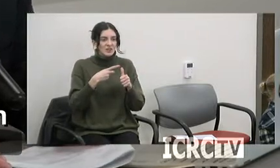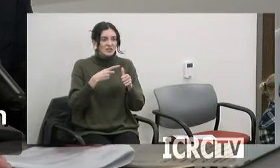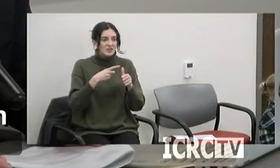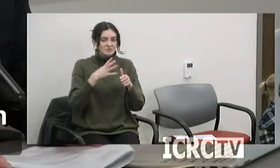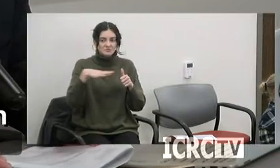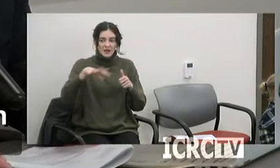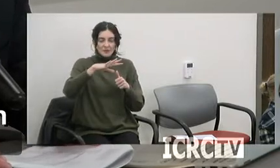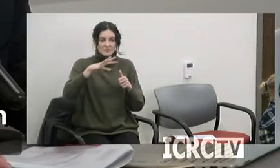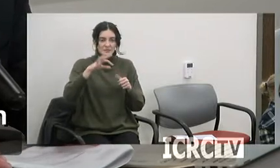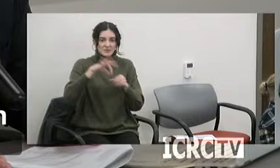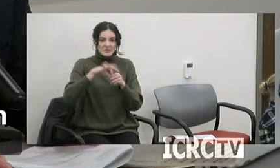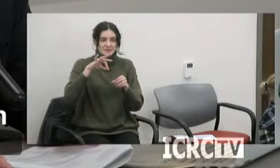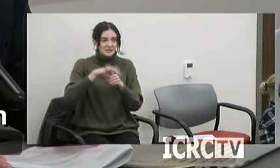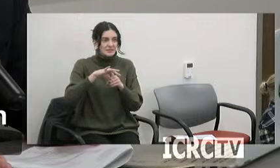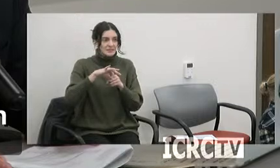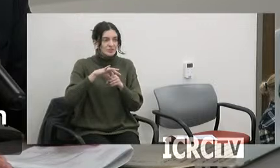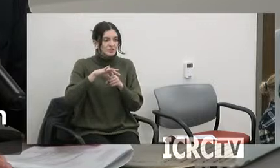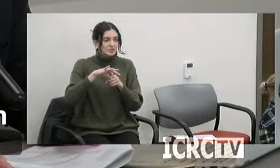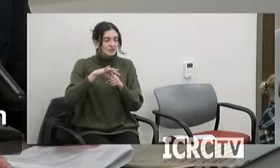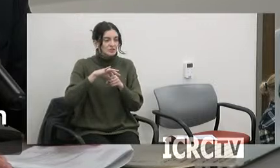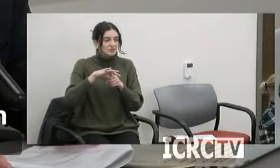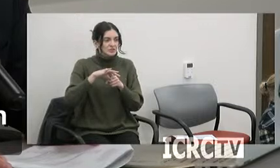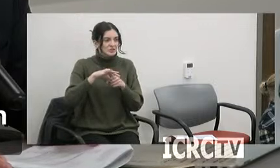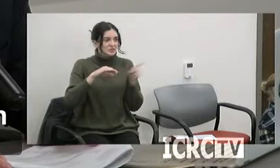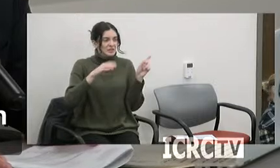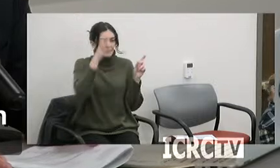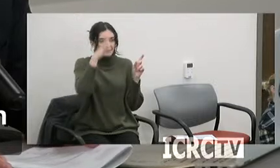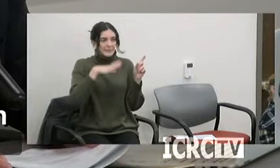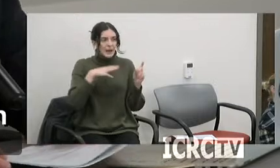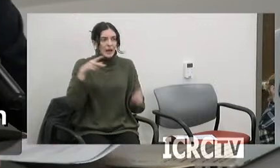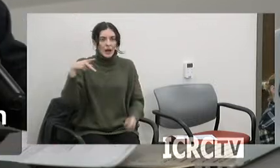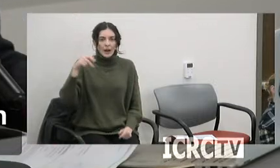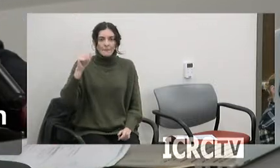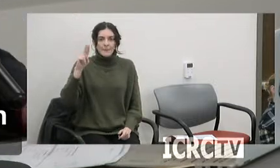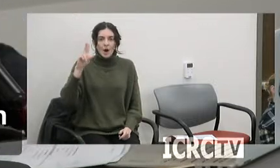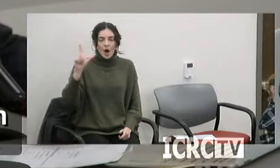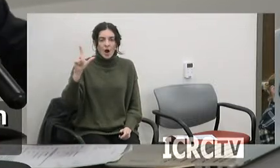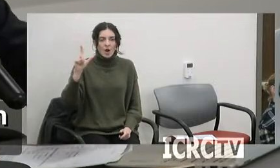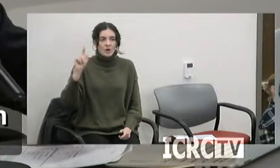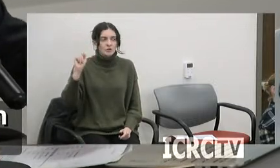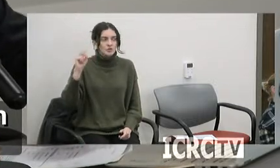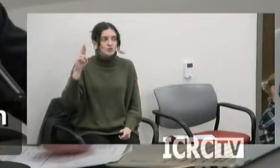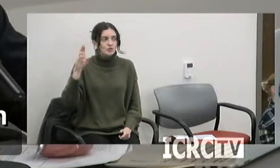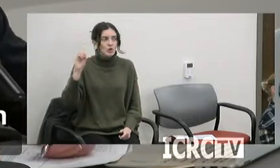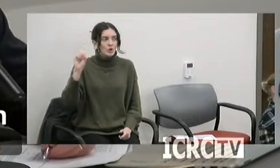Espy? We have Mr. Paul Trosher. Okay.